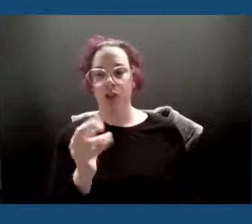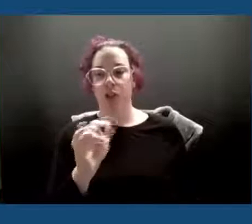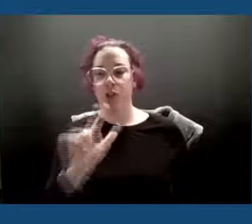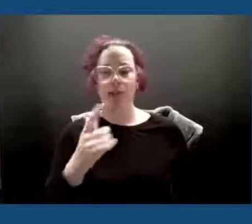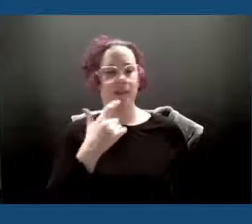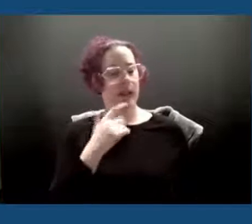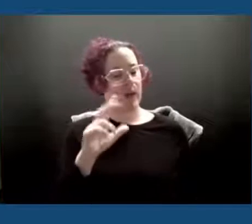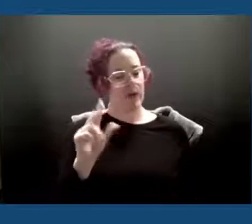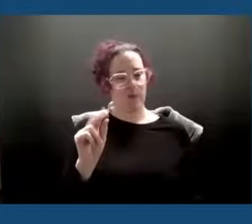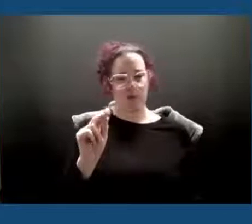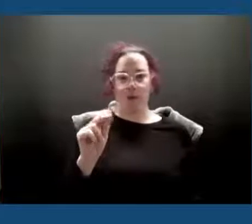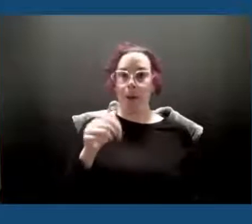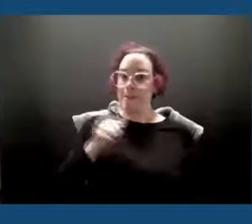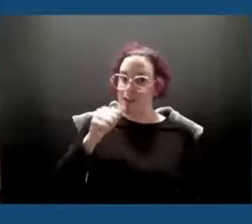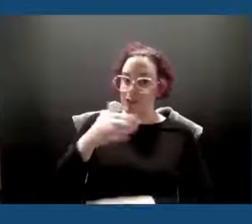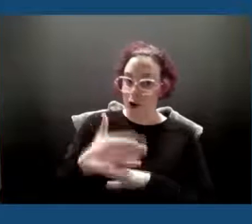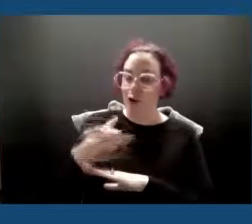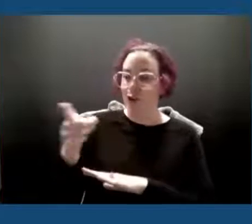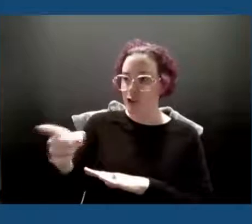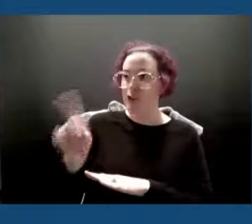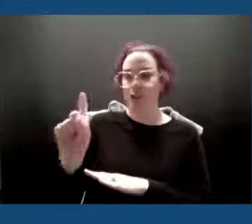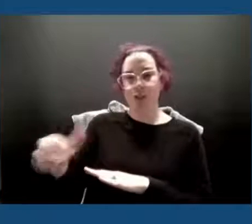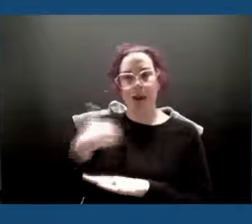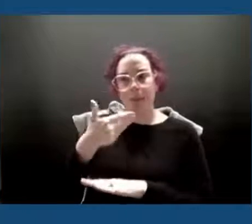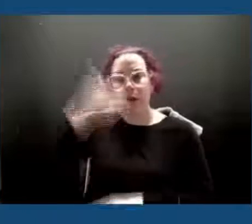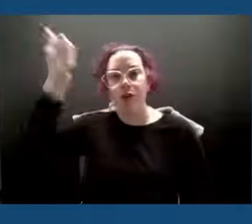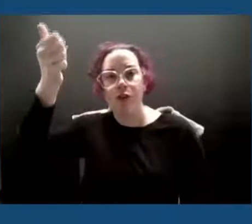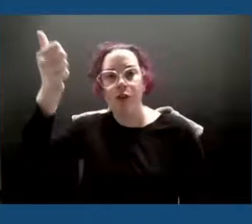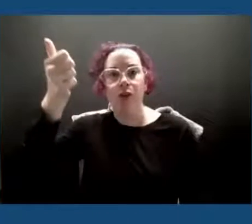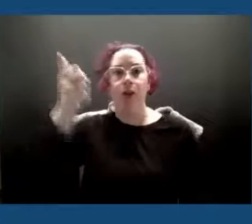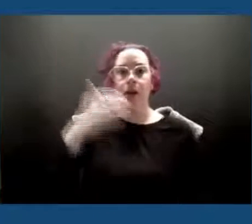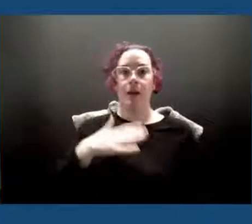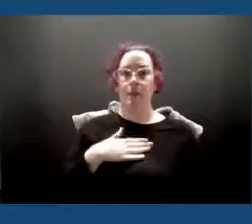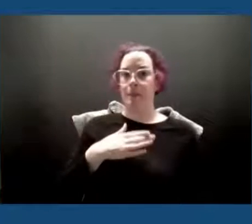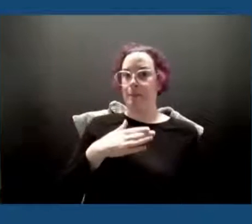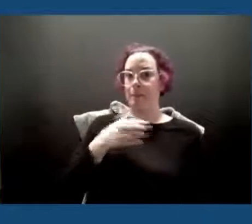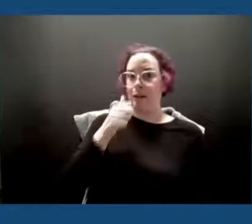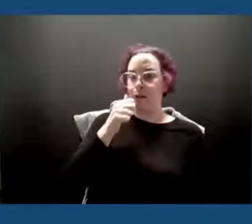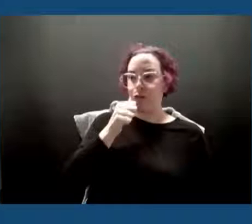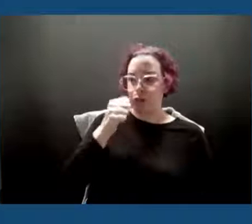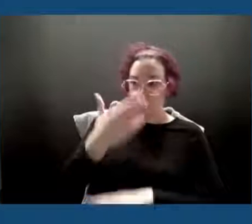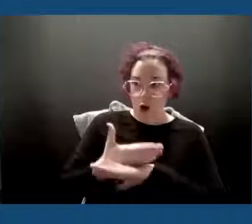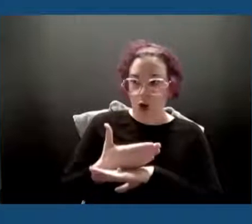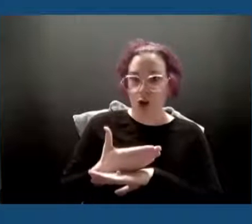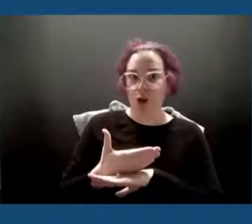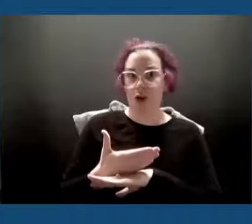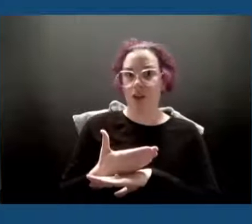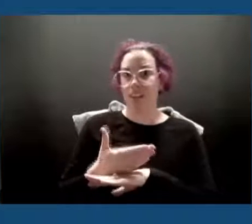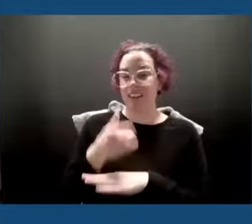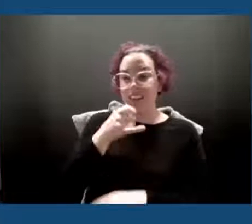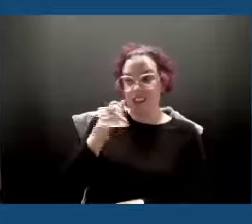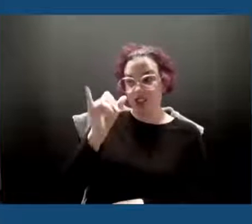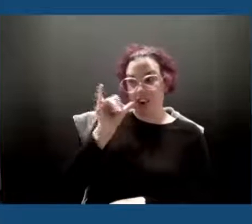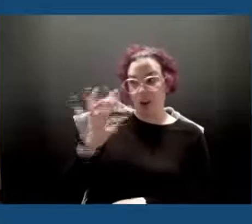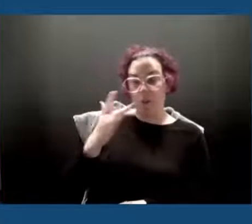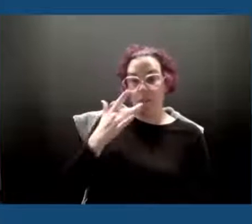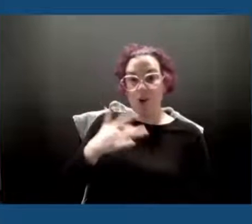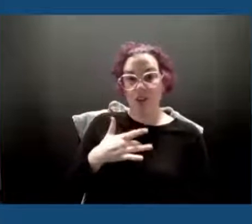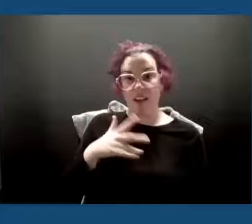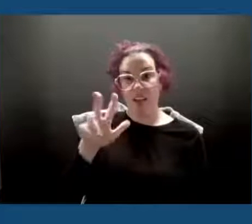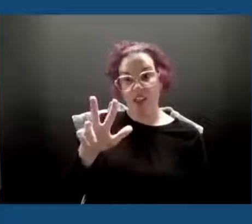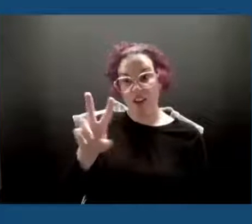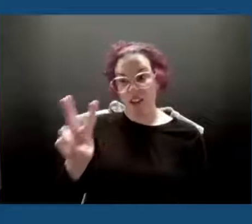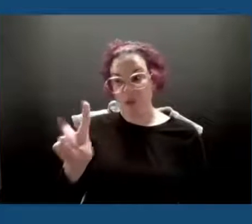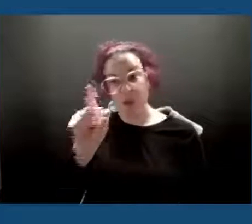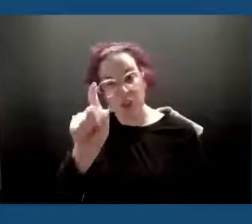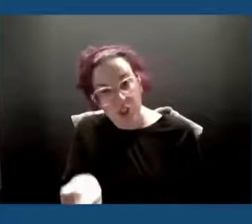system failed my little girl who would have been 32-year-old yesterday, a birthday celebration that should have been